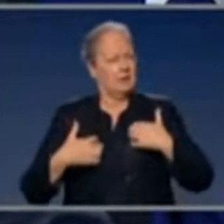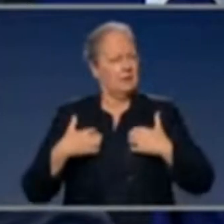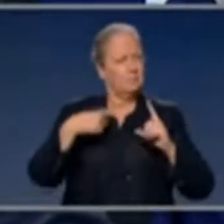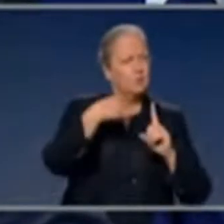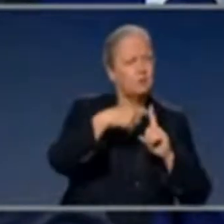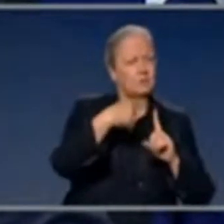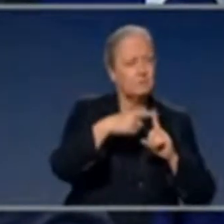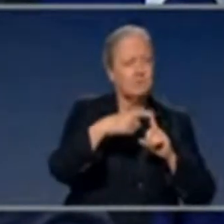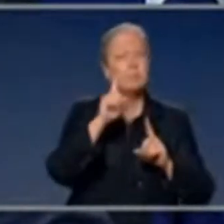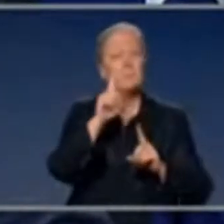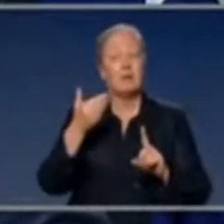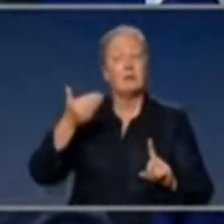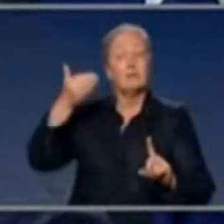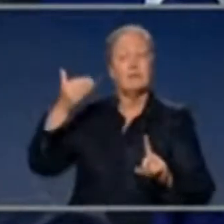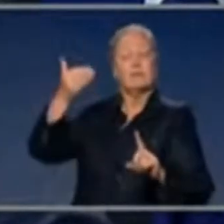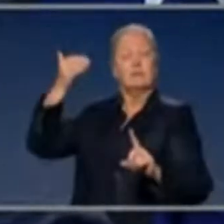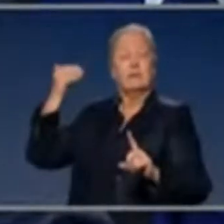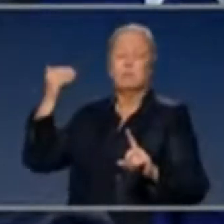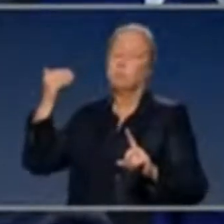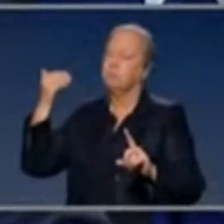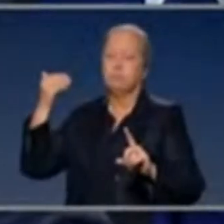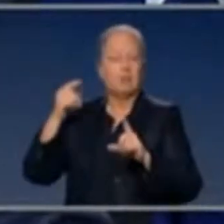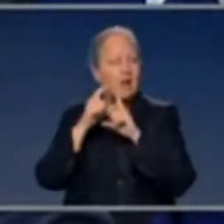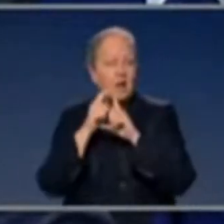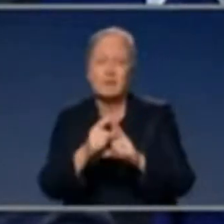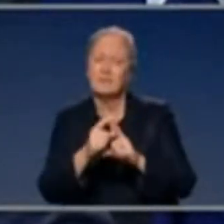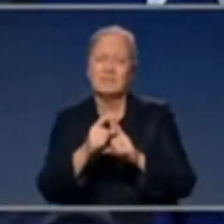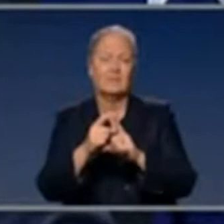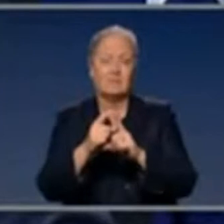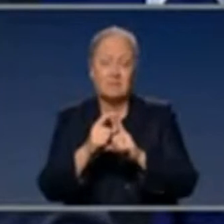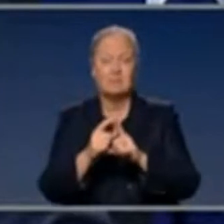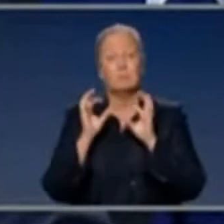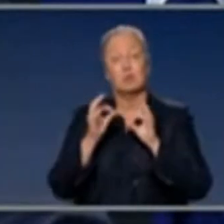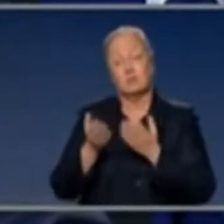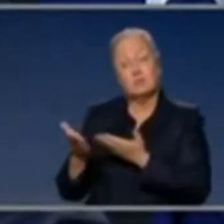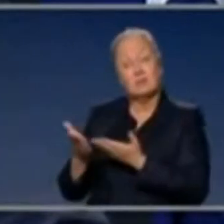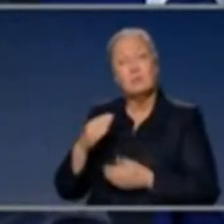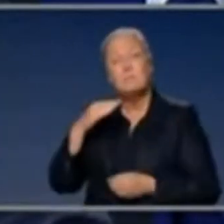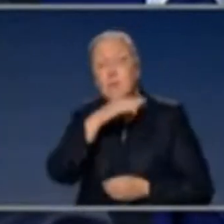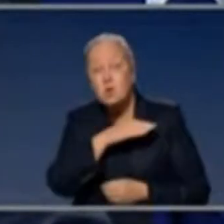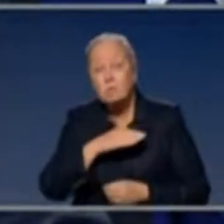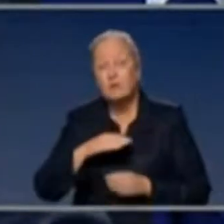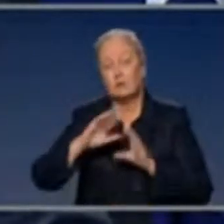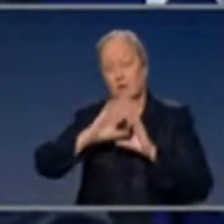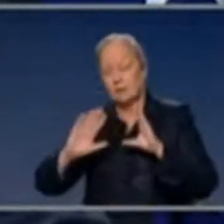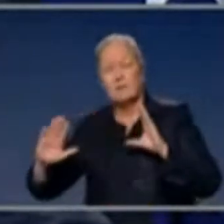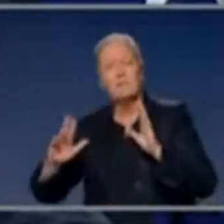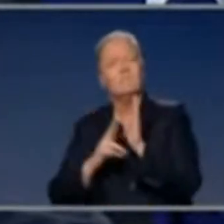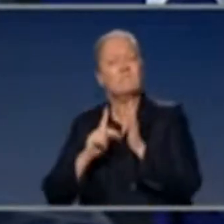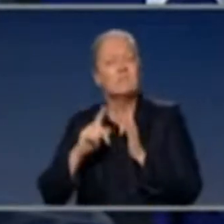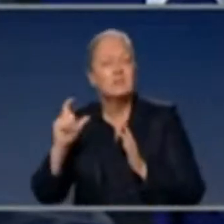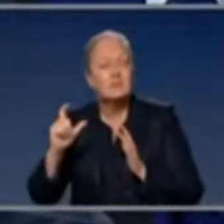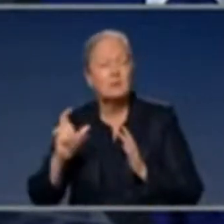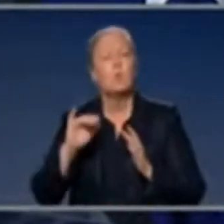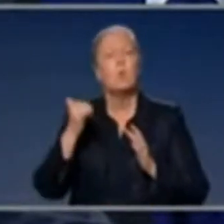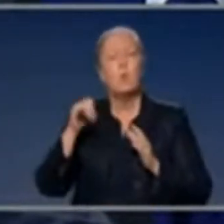have been incredibly difficult. Most difficult, of course, for those in Melbourne and across Victoria, for those living in